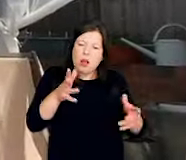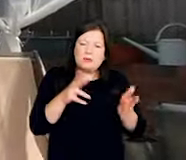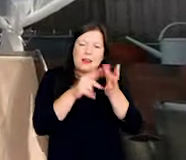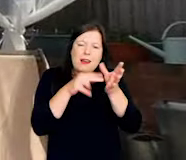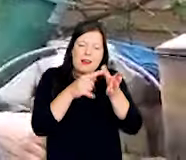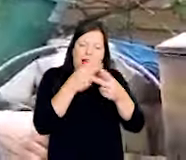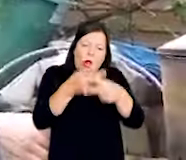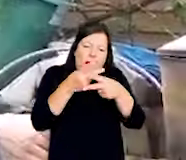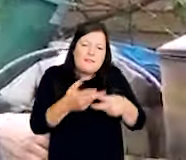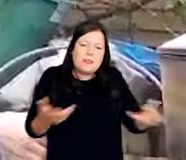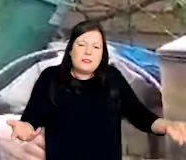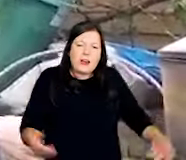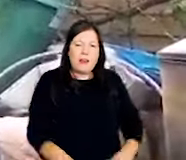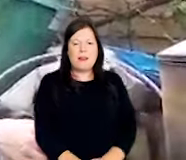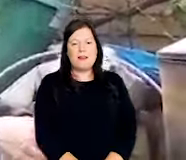Nana.